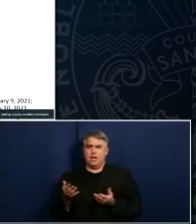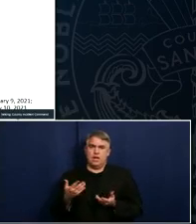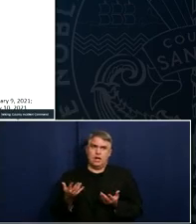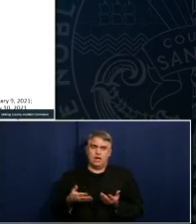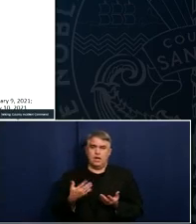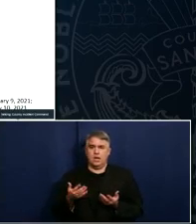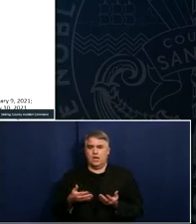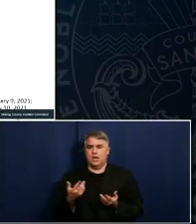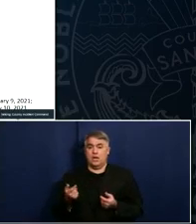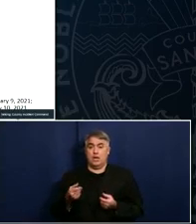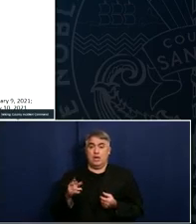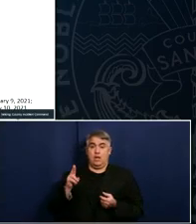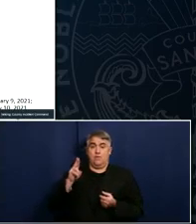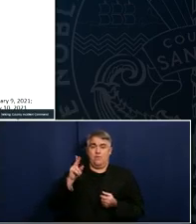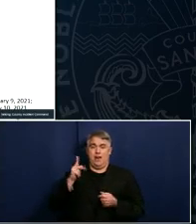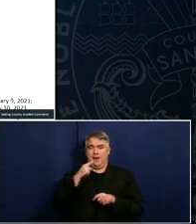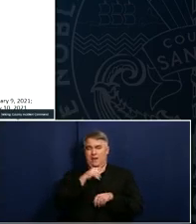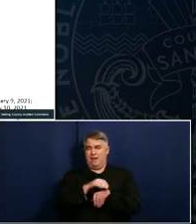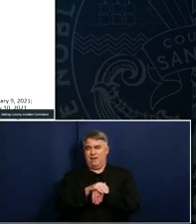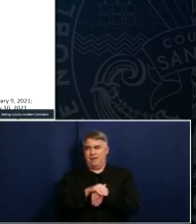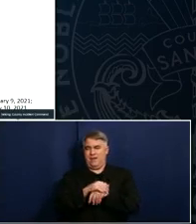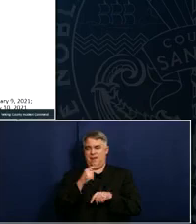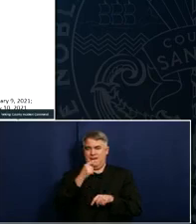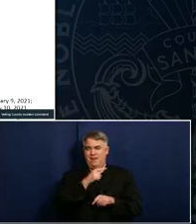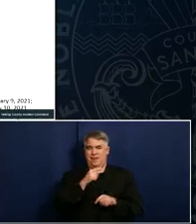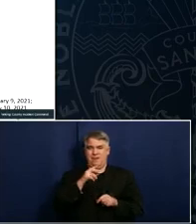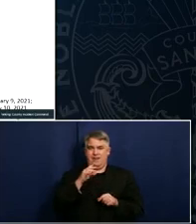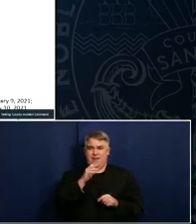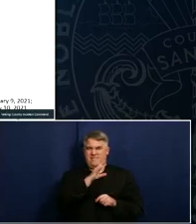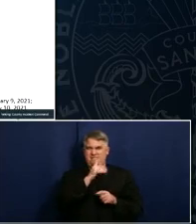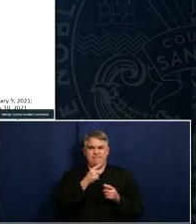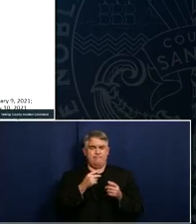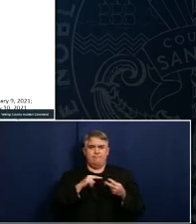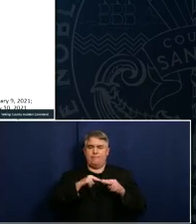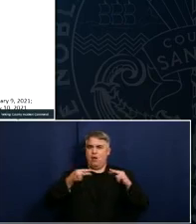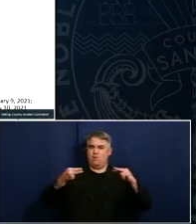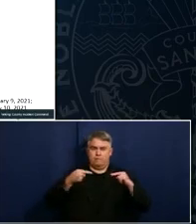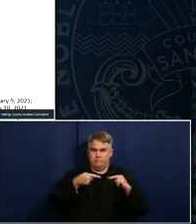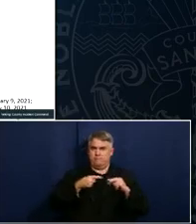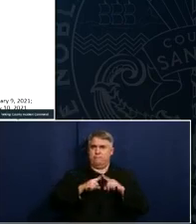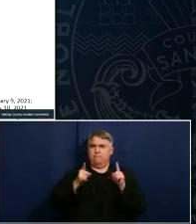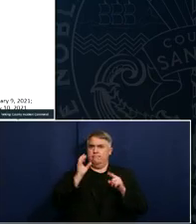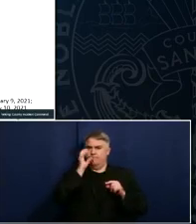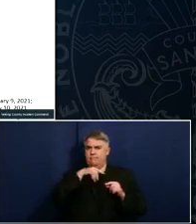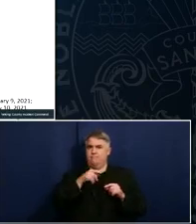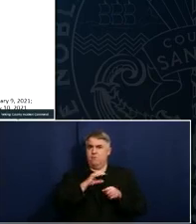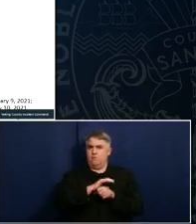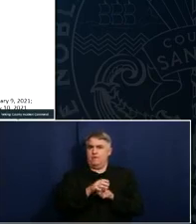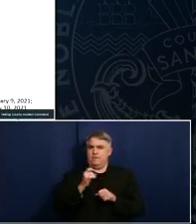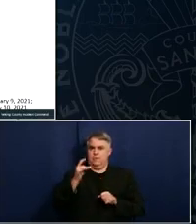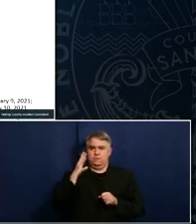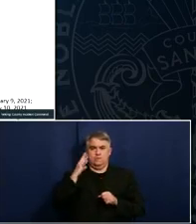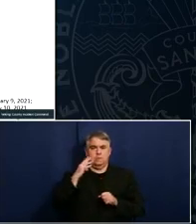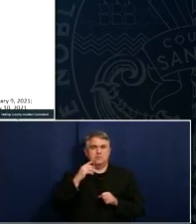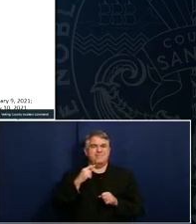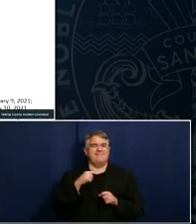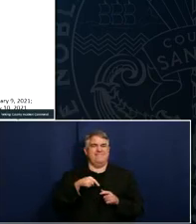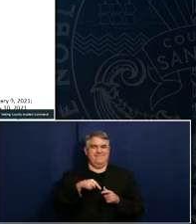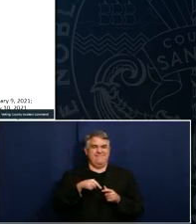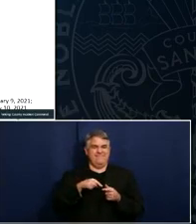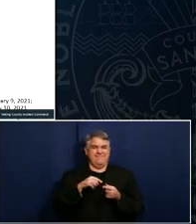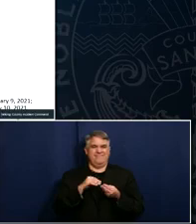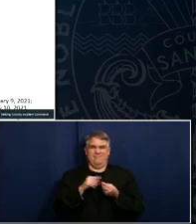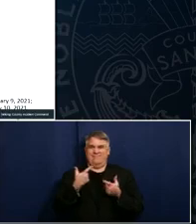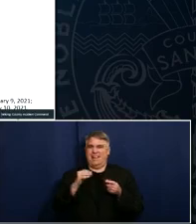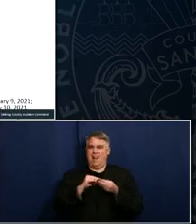UK variant. And San Diego actually has a large number of these, relatively speaking, compared to the total U.S.